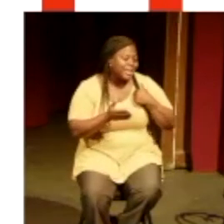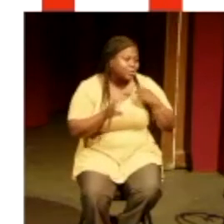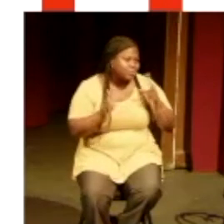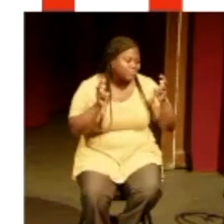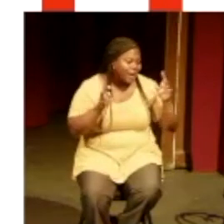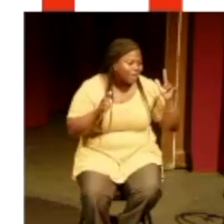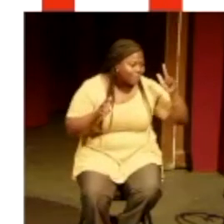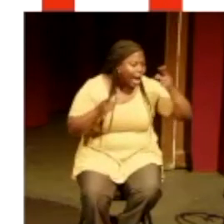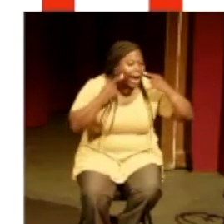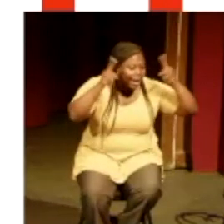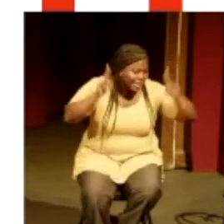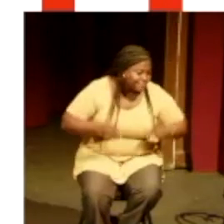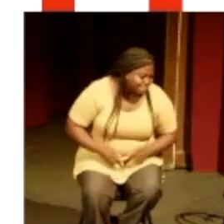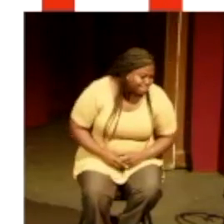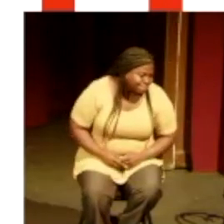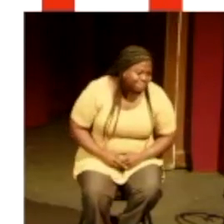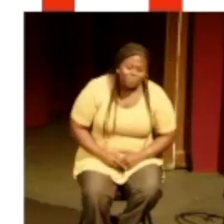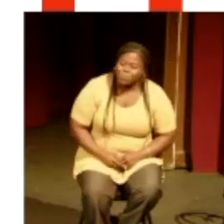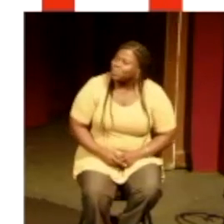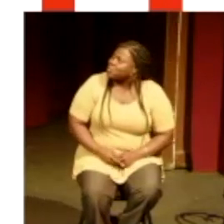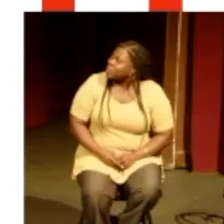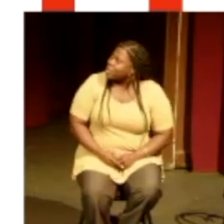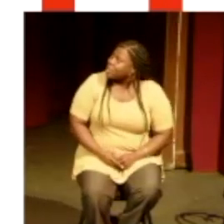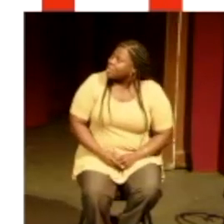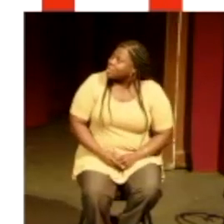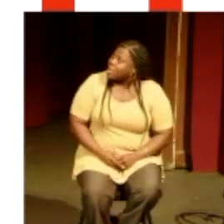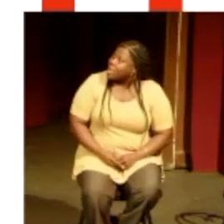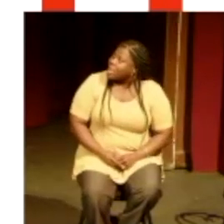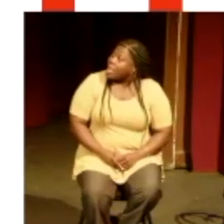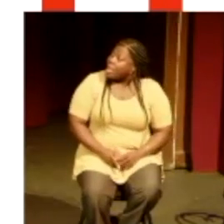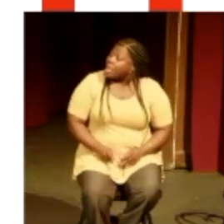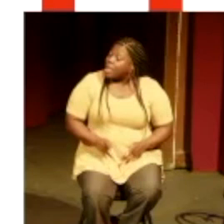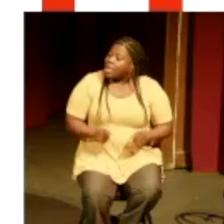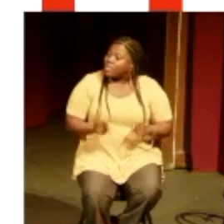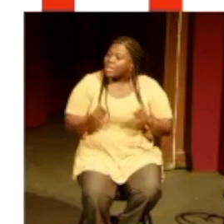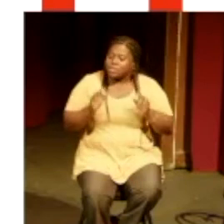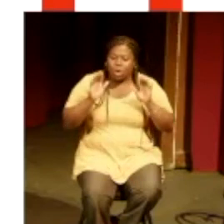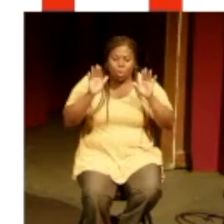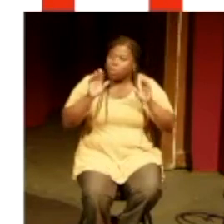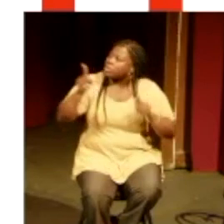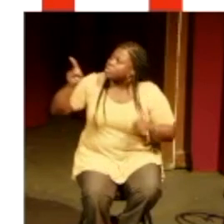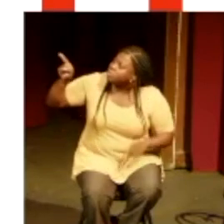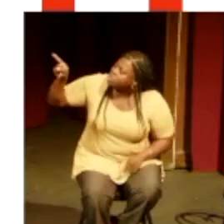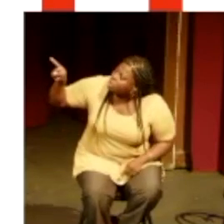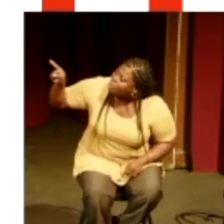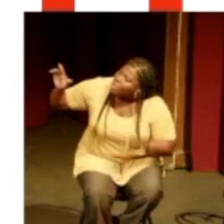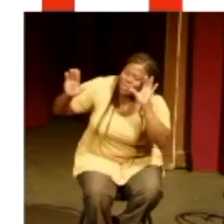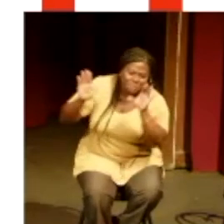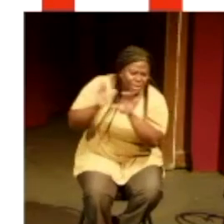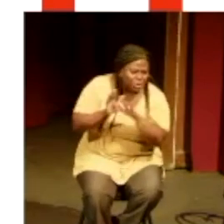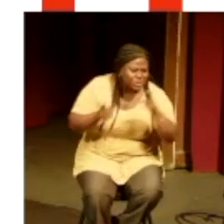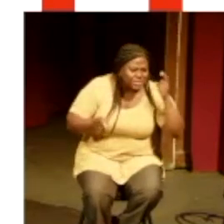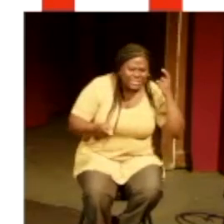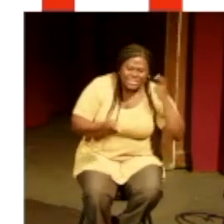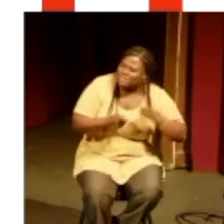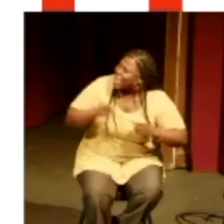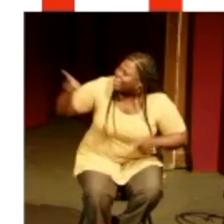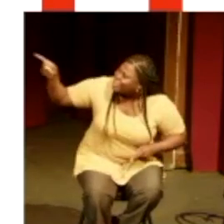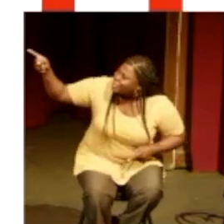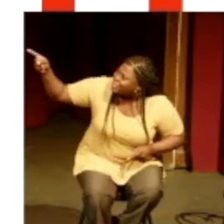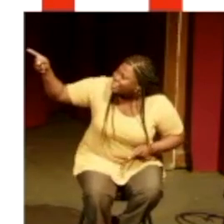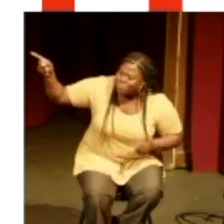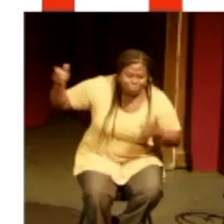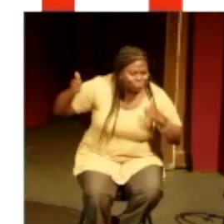remember when we started allowing these messages on the top of graduation, I got some nasty grams from some of you.